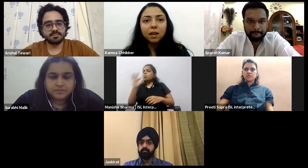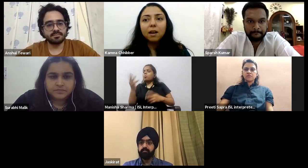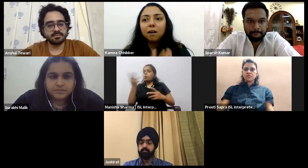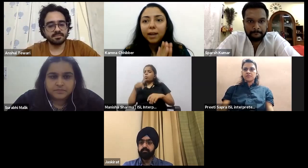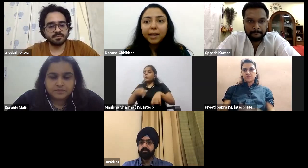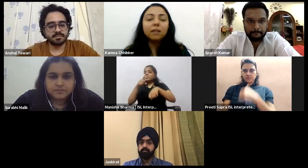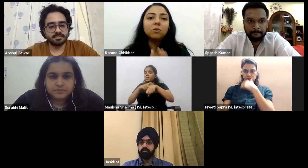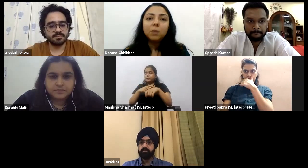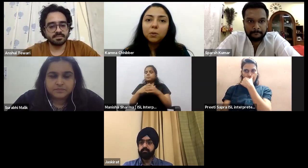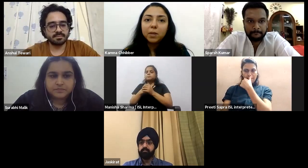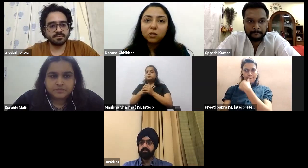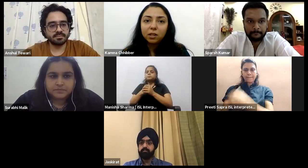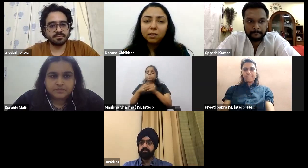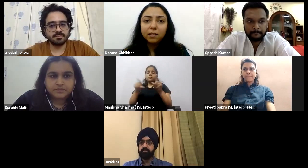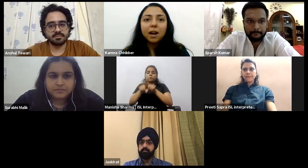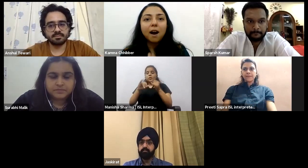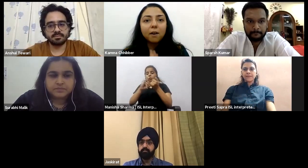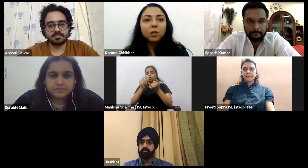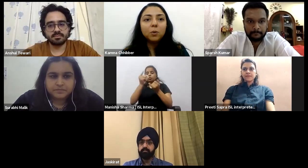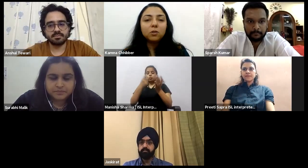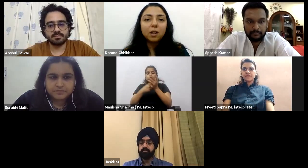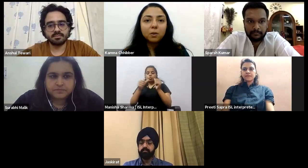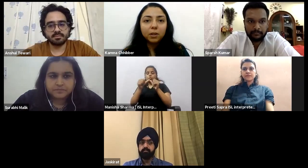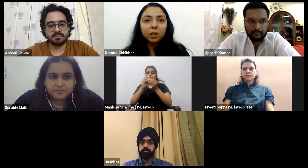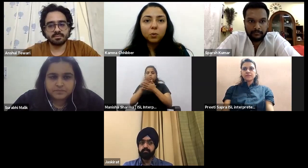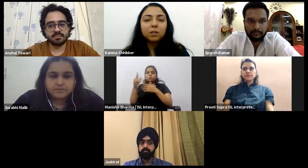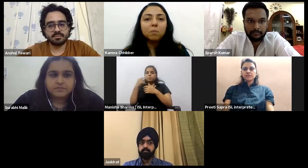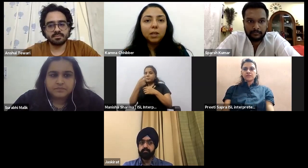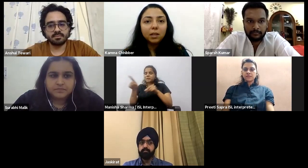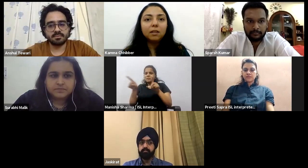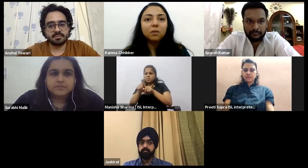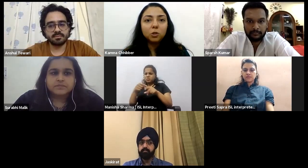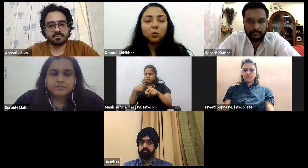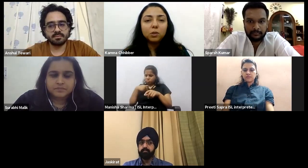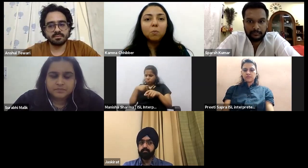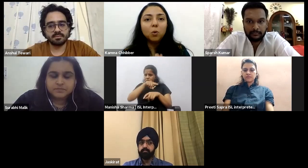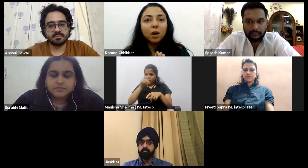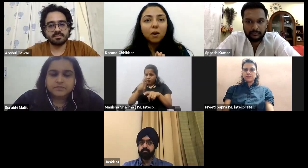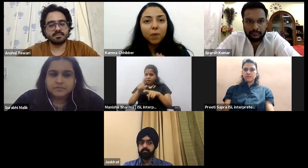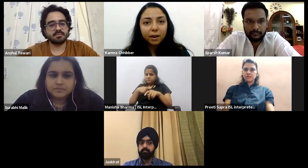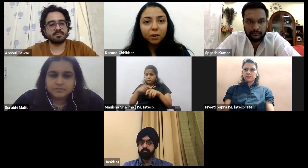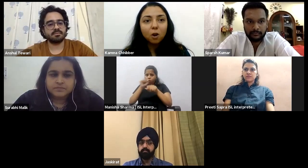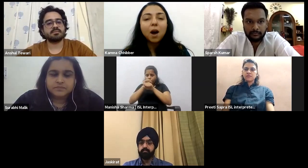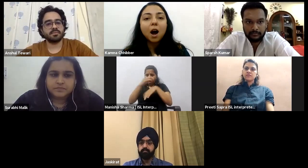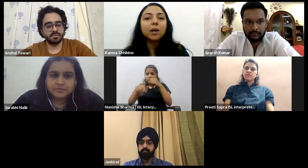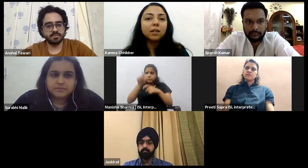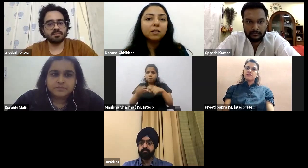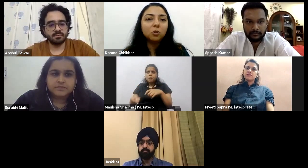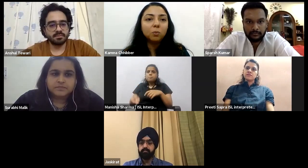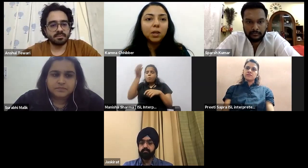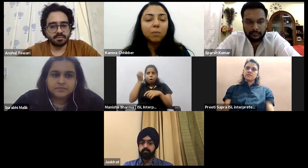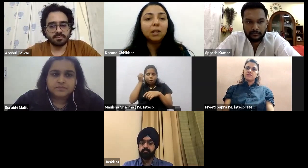is, like Surbhi was mentioning earlier, that are we going to start working towards making individuals more aware of how